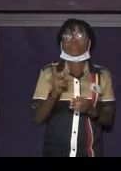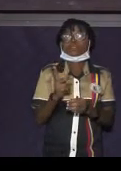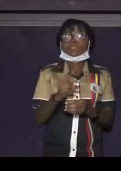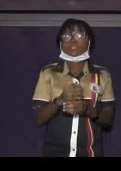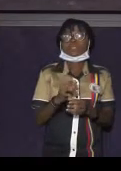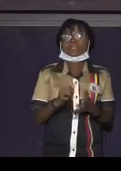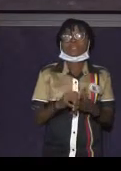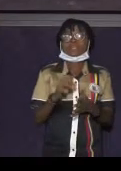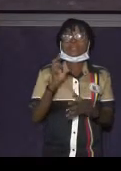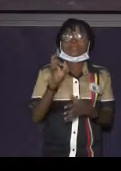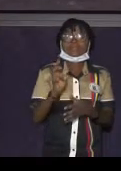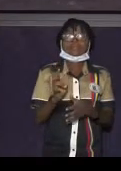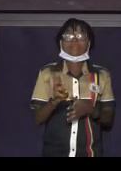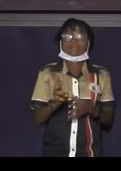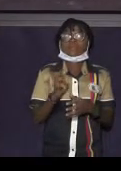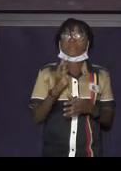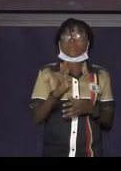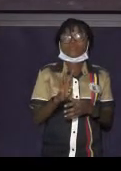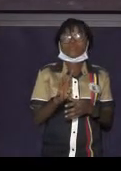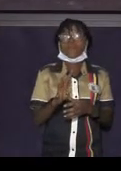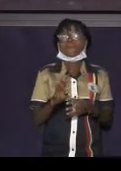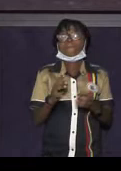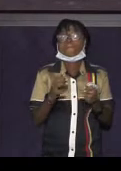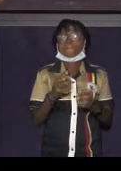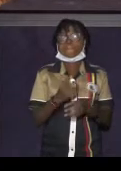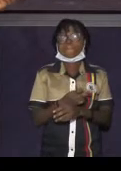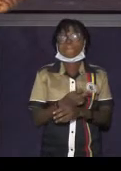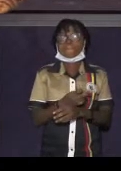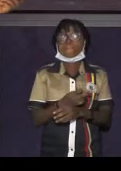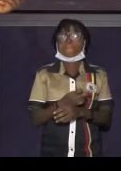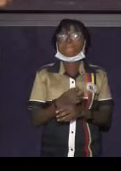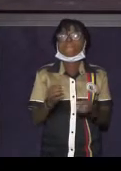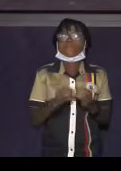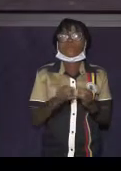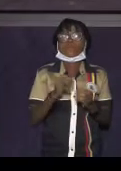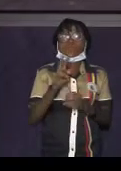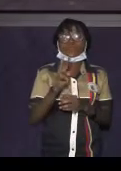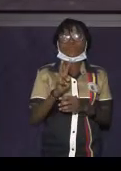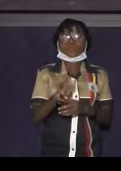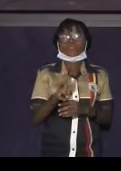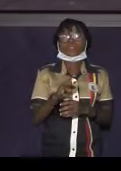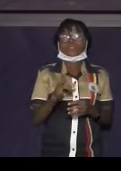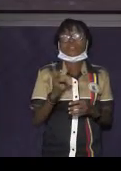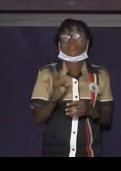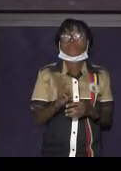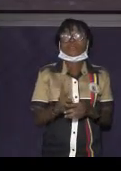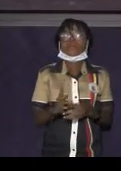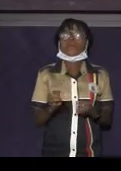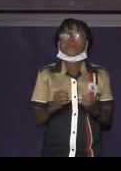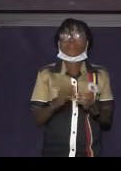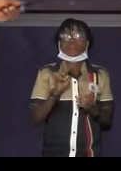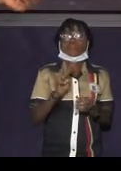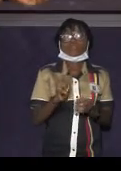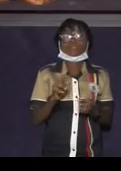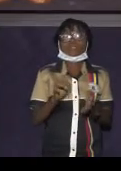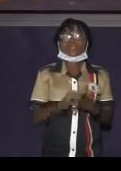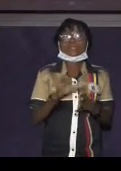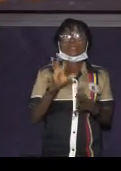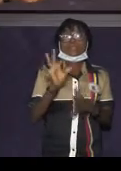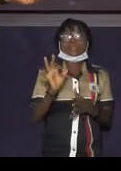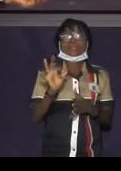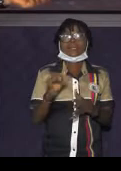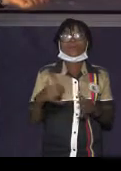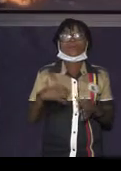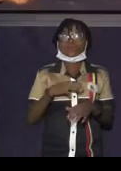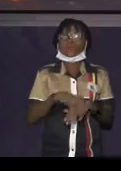is 7k, that is I think 4 kobo plus 3 kobo, then plus 2k, that is 9k. Then this k, we